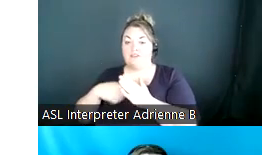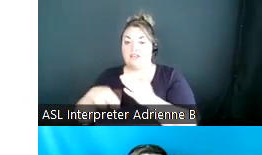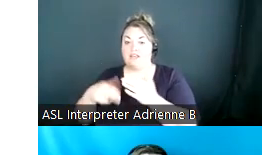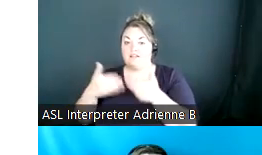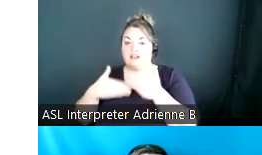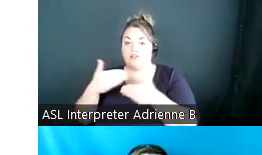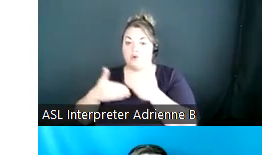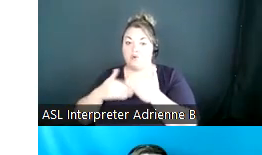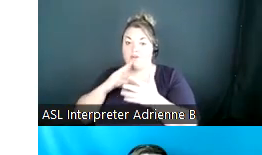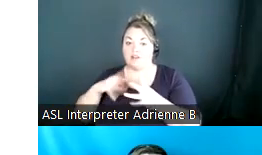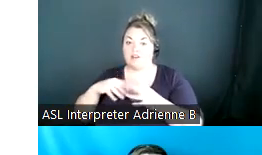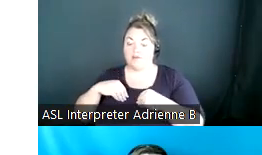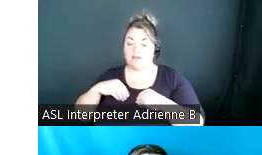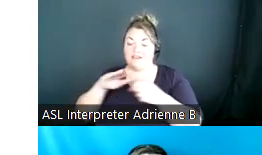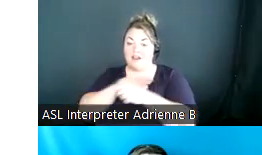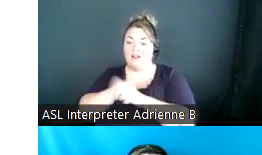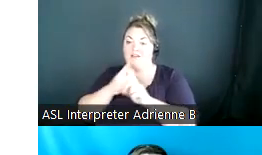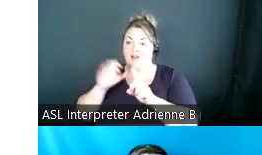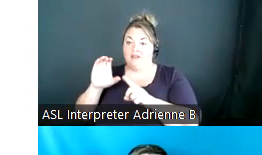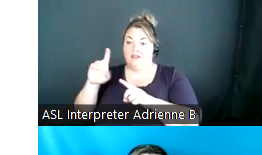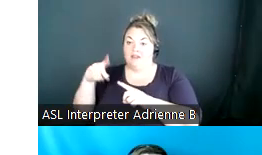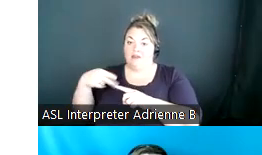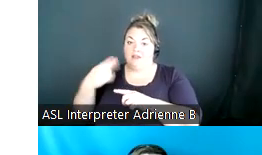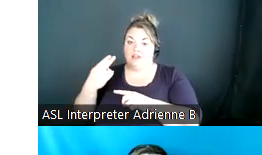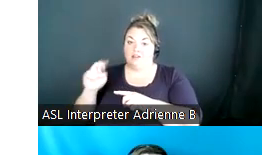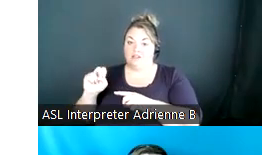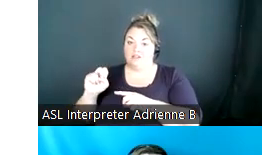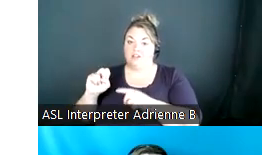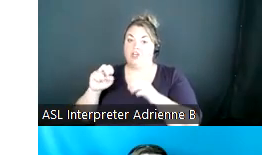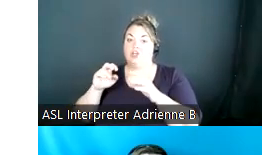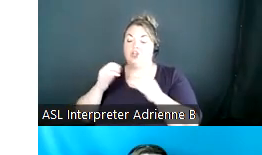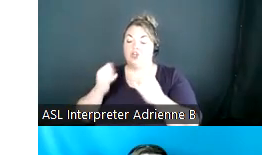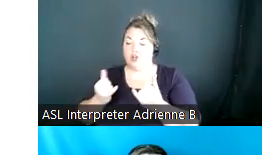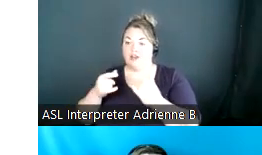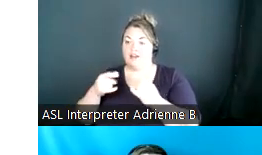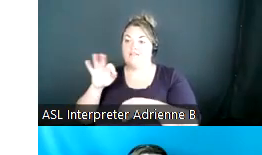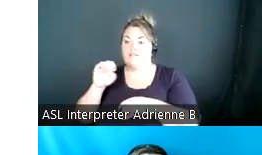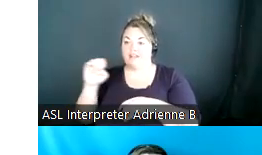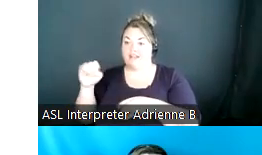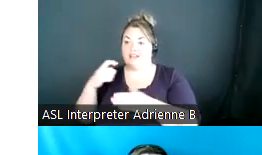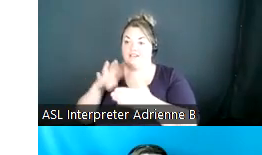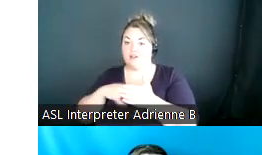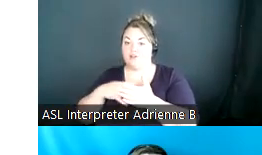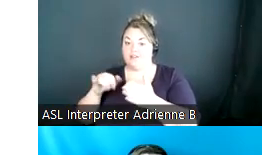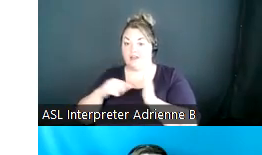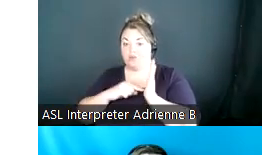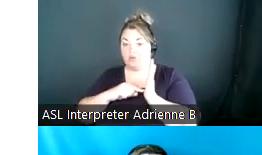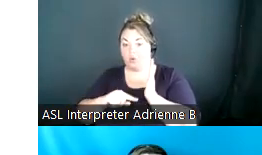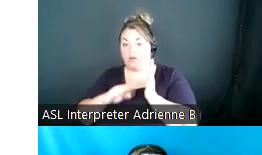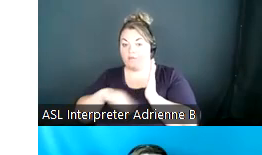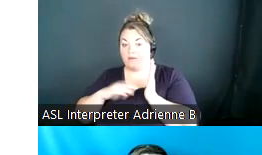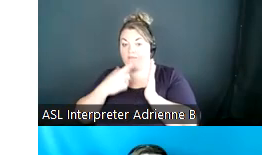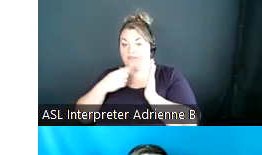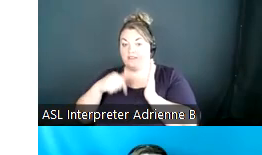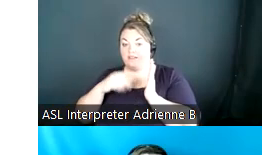adopted entirely from CDPHE's current fee schedule. I will note that note on the bottom that this fee schedule